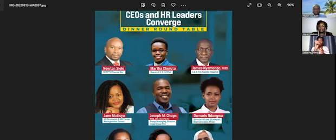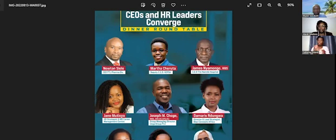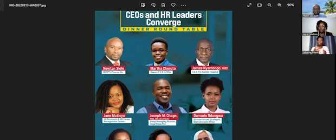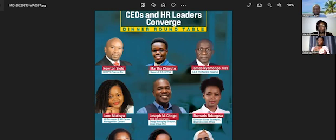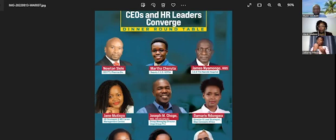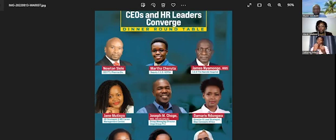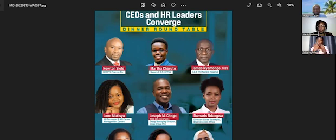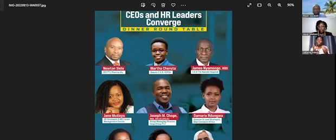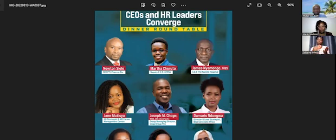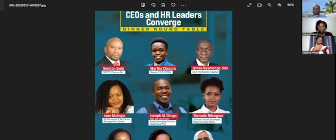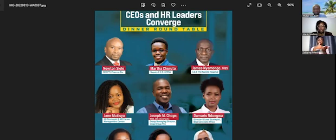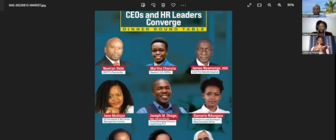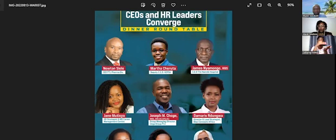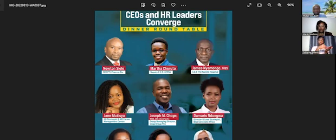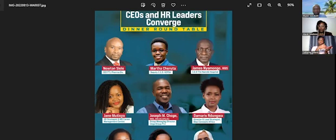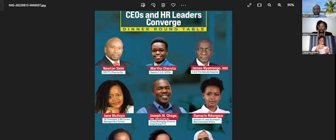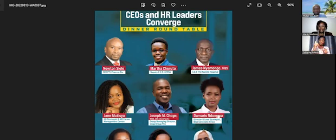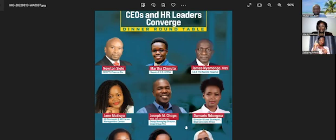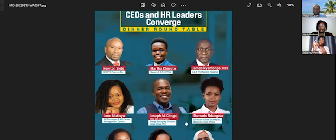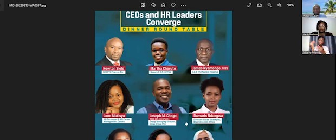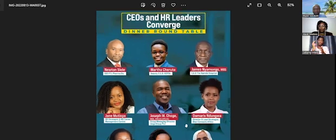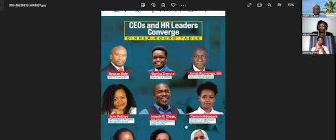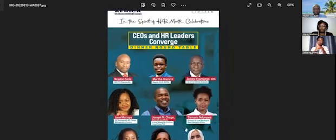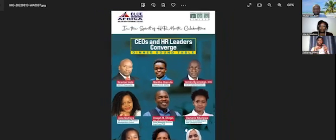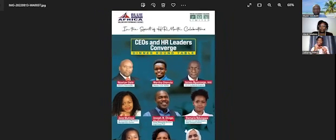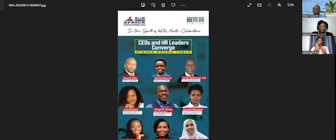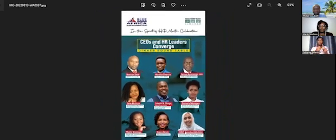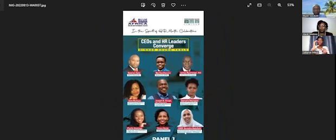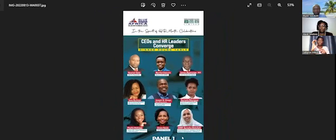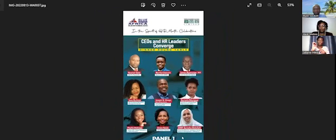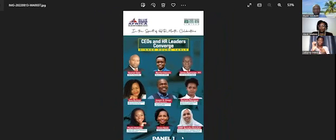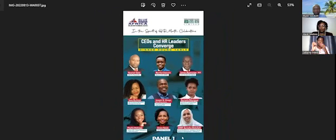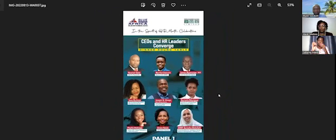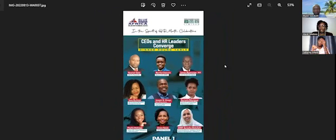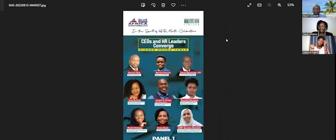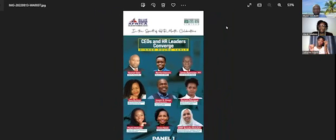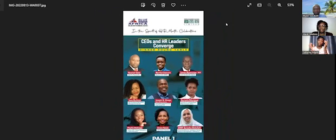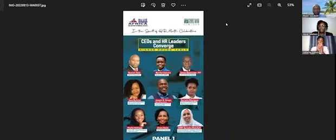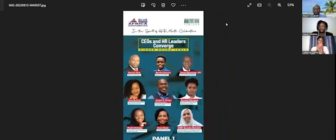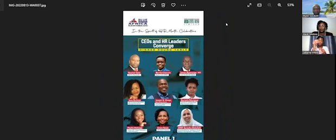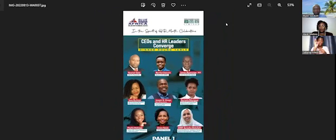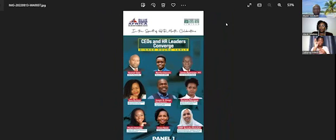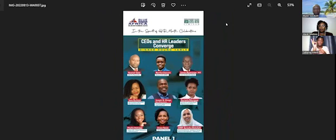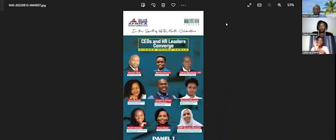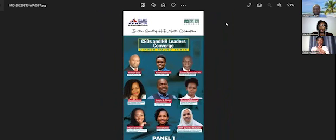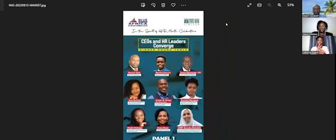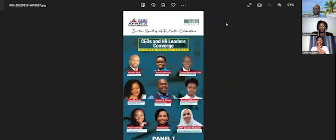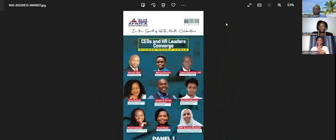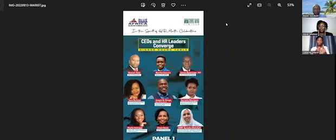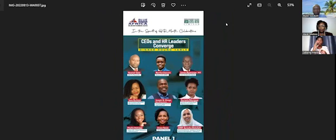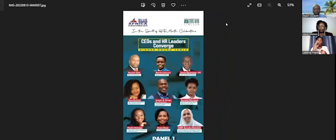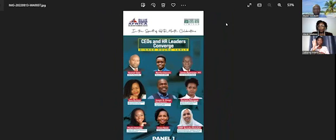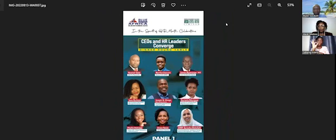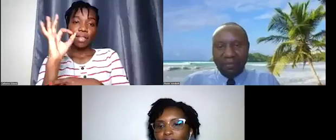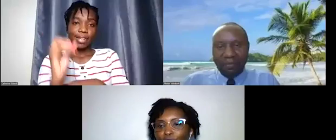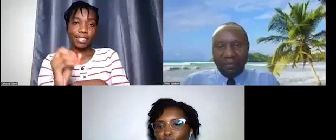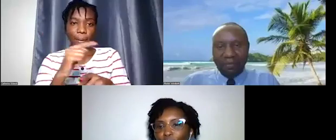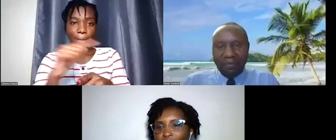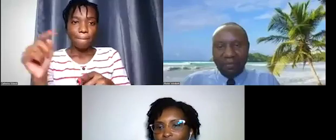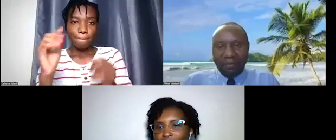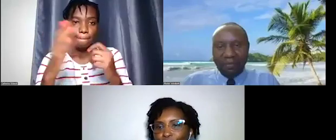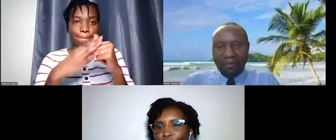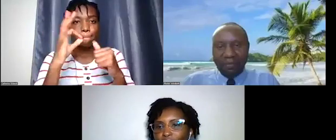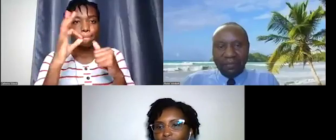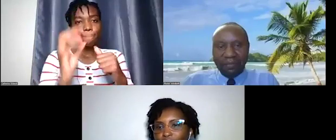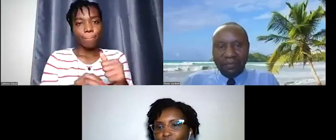our expectations from the CEOs? So on Friday from 5:30 p.m. to 9:30, we will be at Radisson Blu. Please